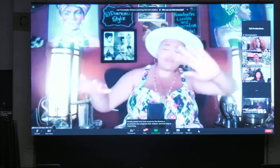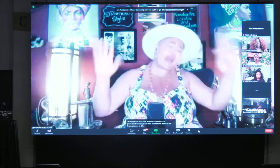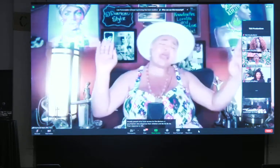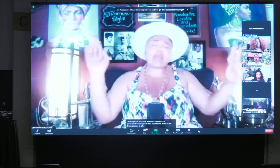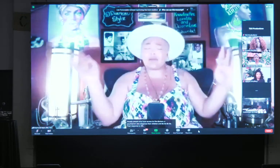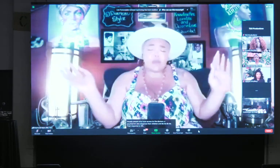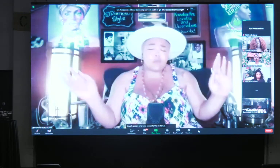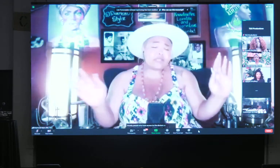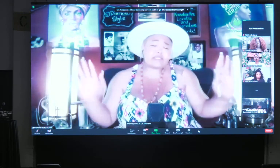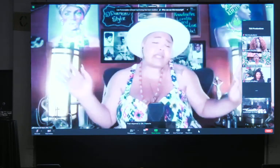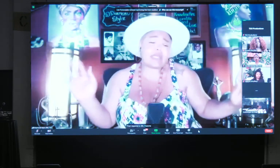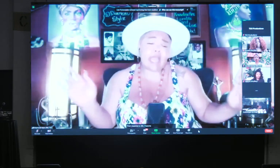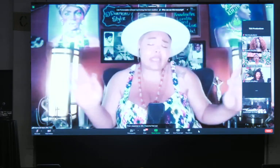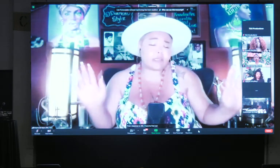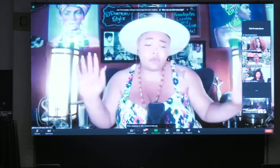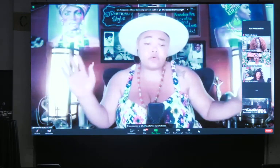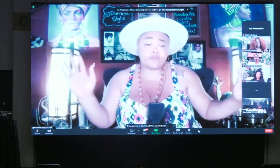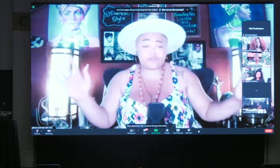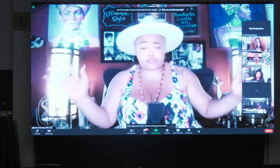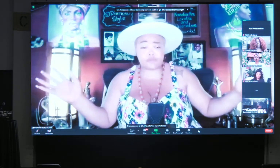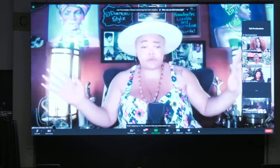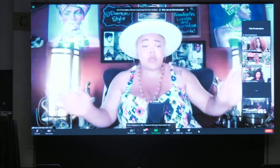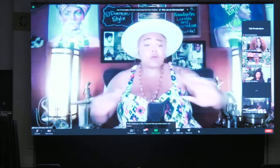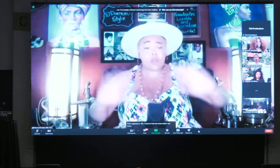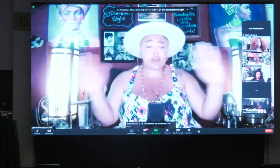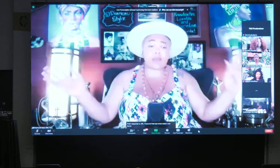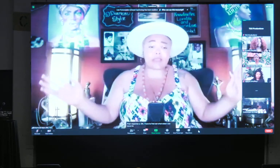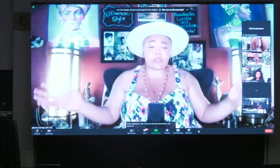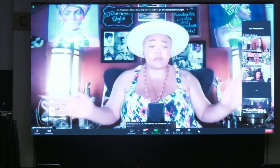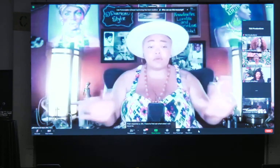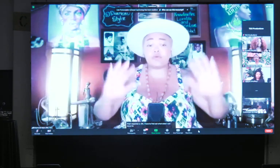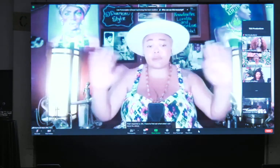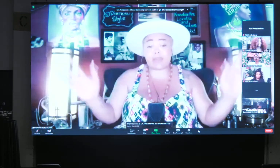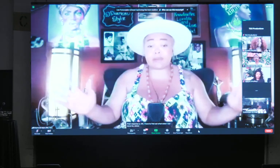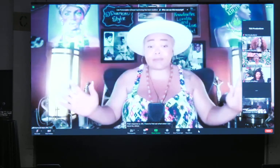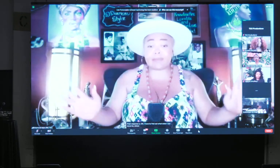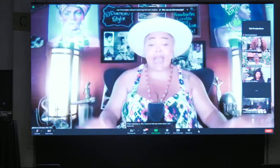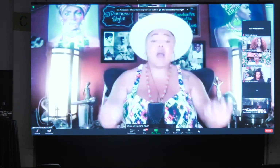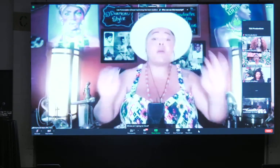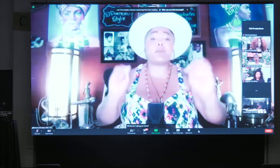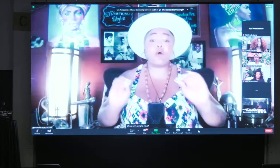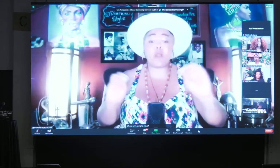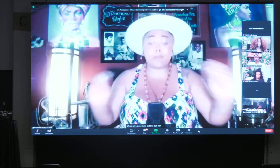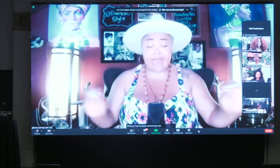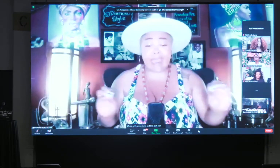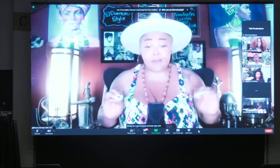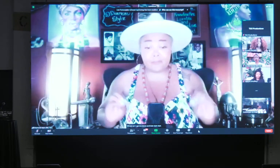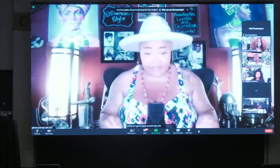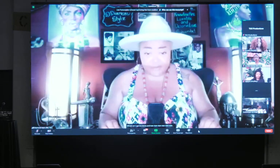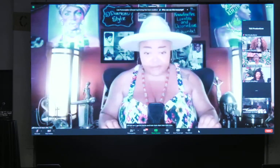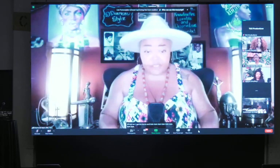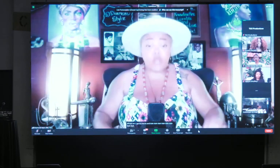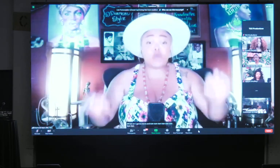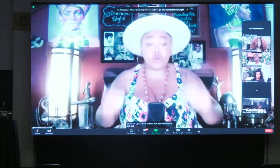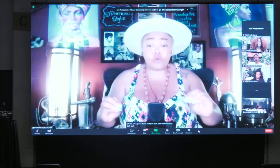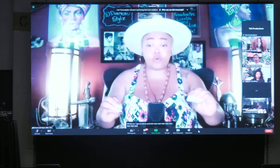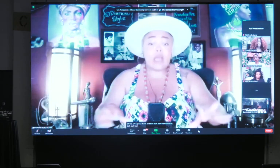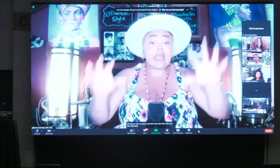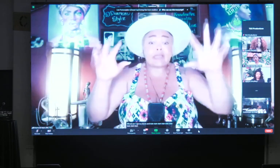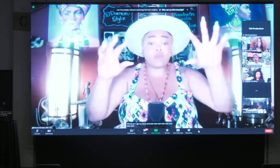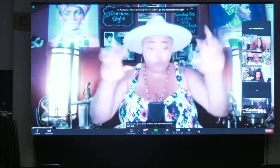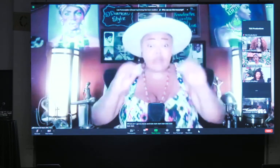to find out what state I can move to. Where am I gonna move? And blah, blah, blah, blah, blah. Poor Black mothers